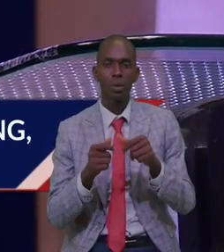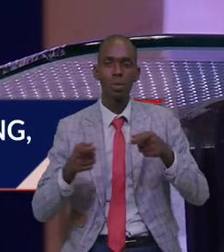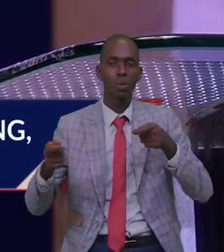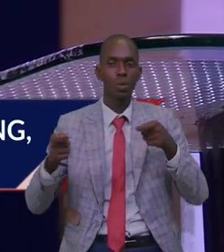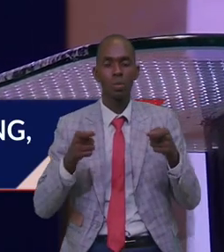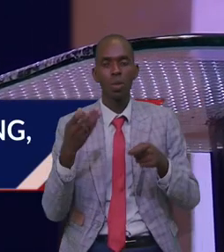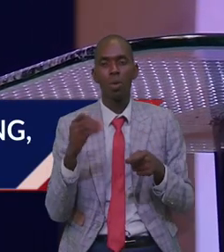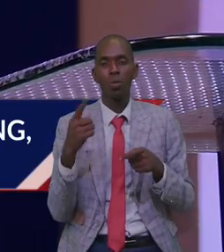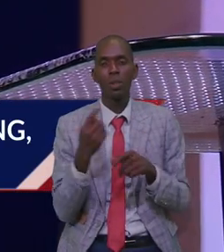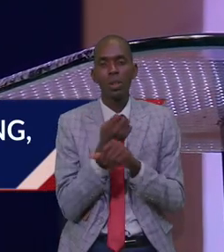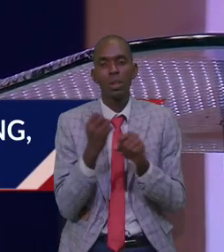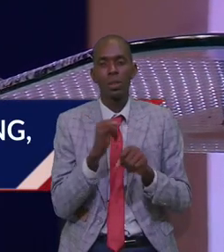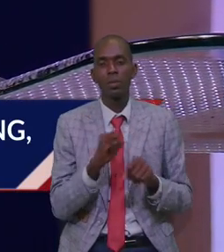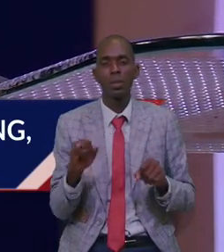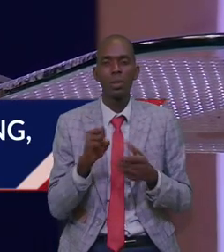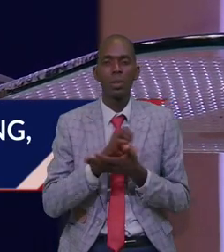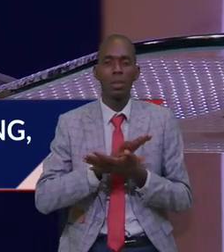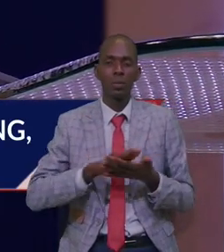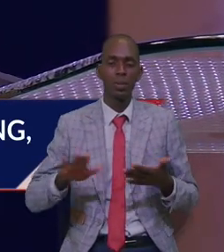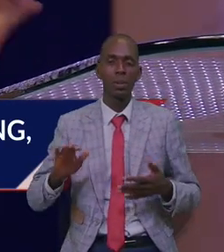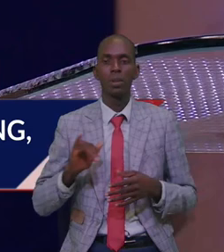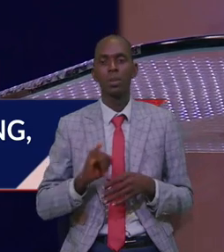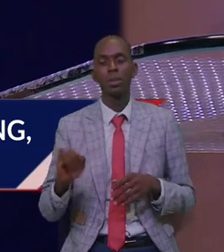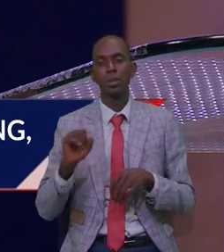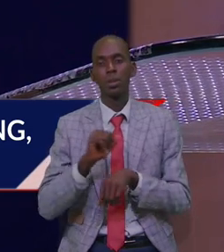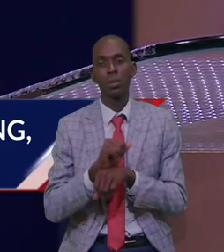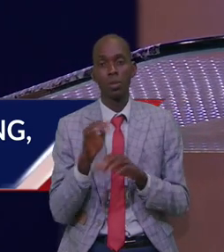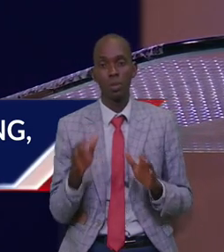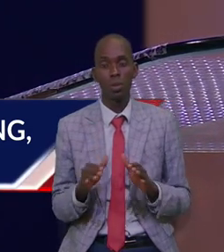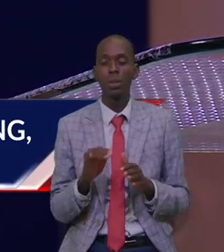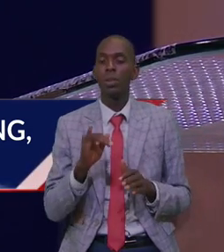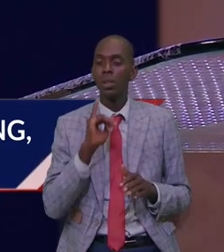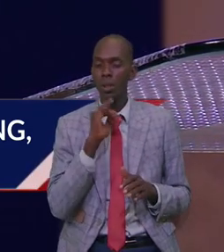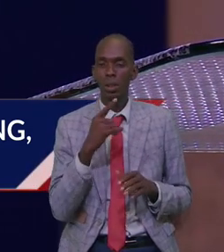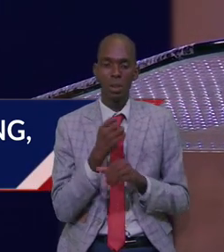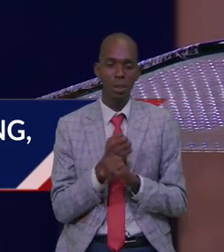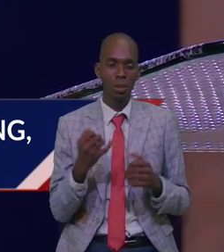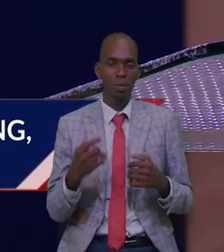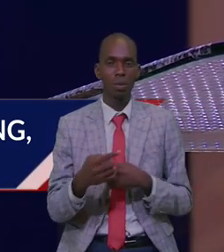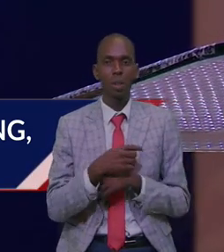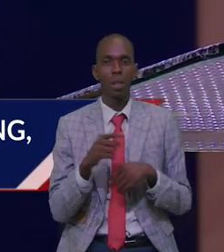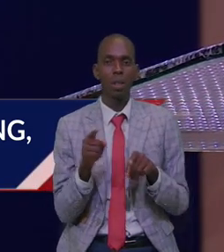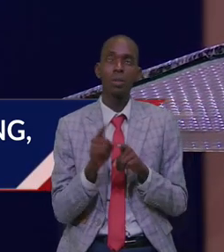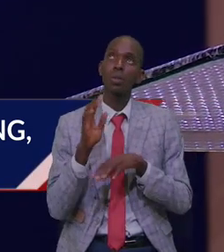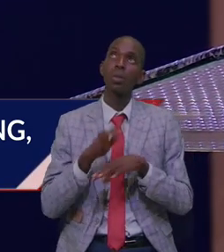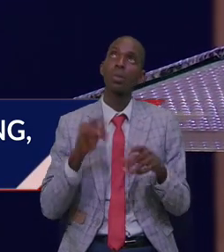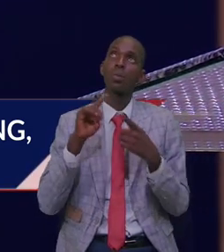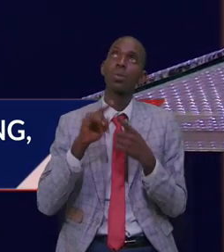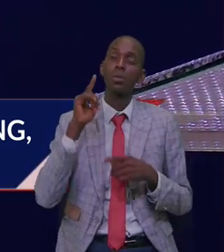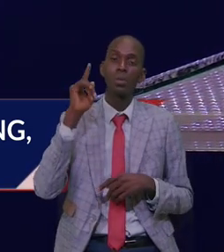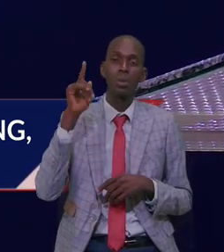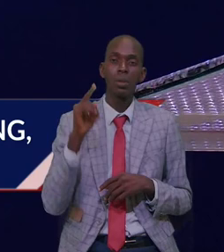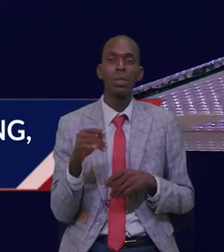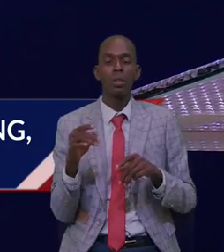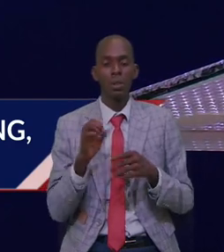the saving, sanctifying stone. He saves today as we're called upon him. He sanctifies as